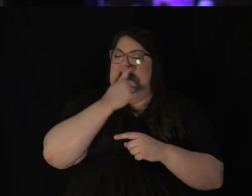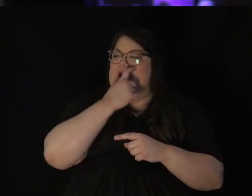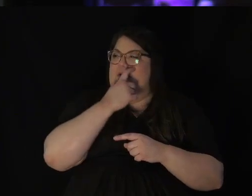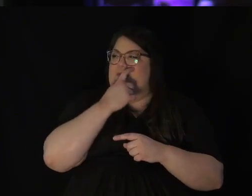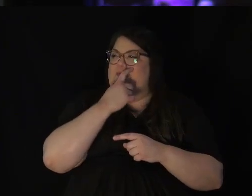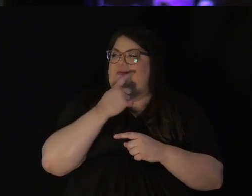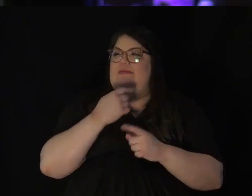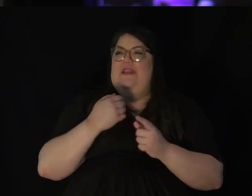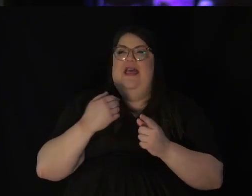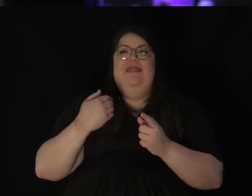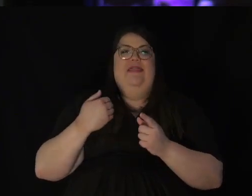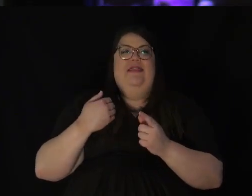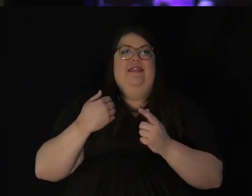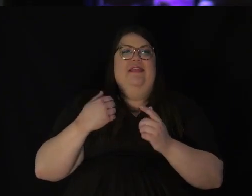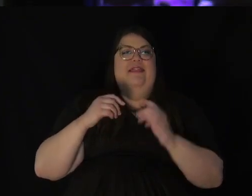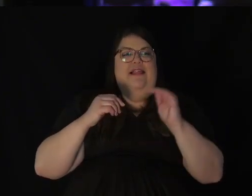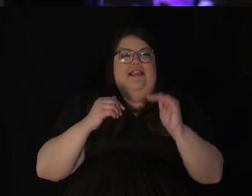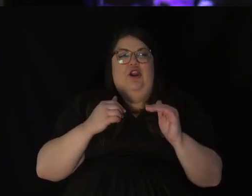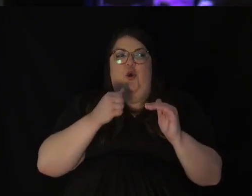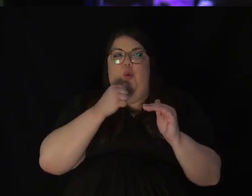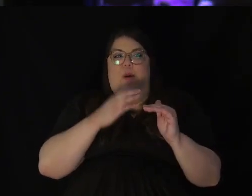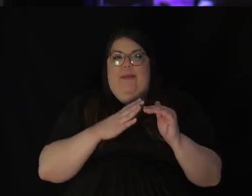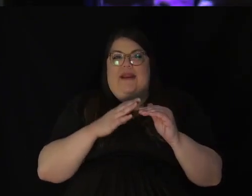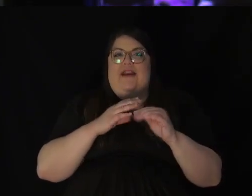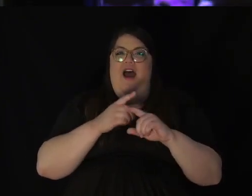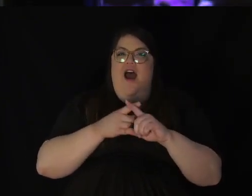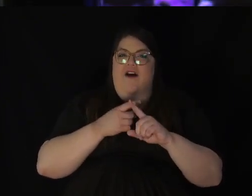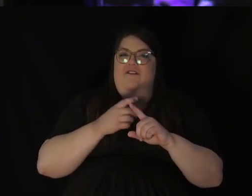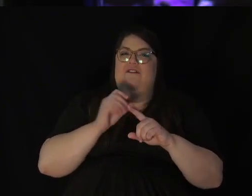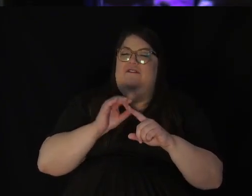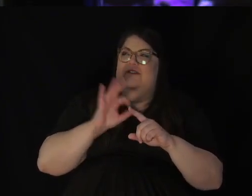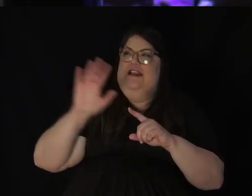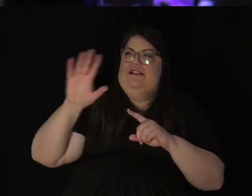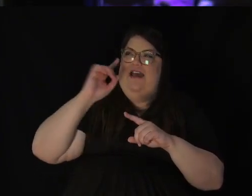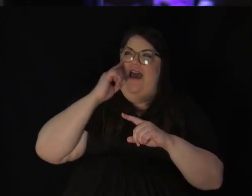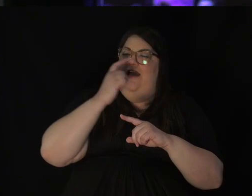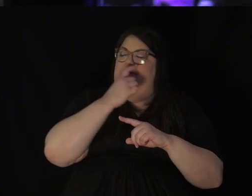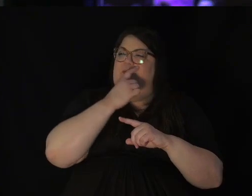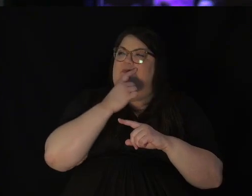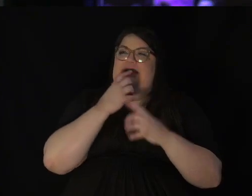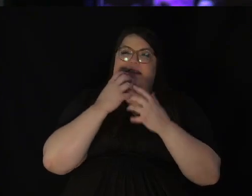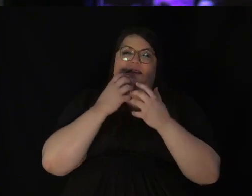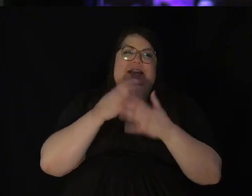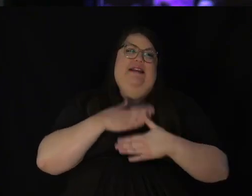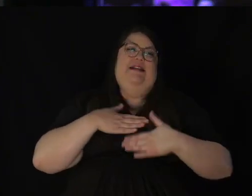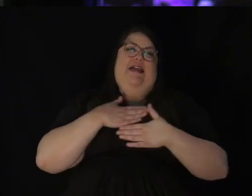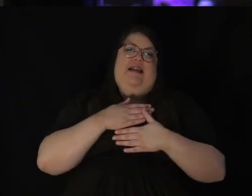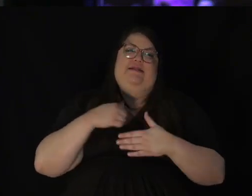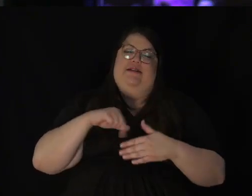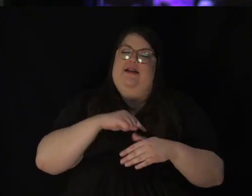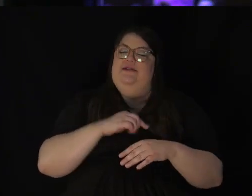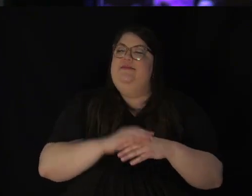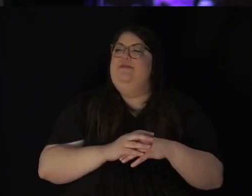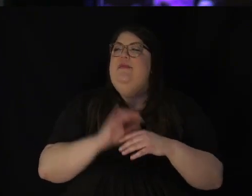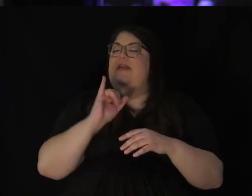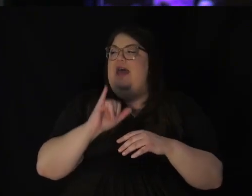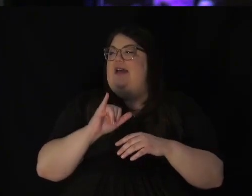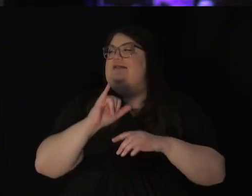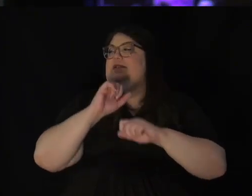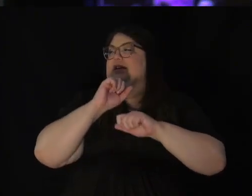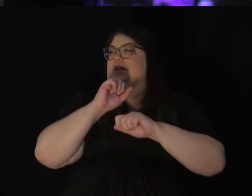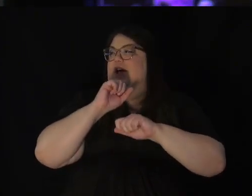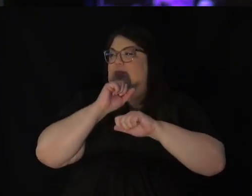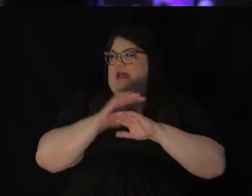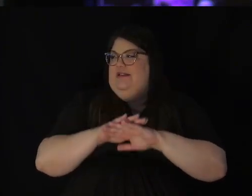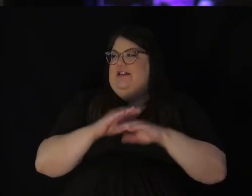little woman of his eye, and he delights in us. It's a blessing to have God's face